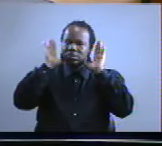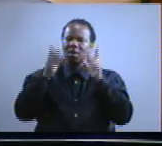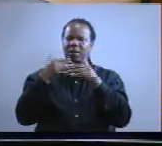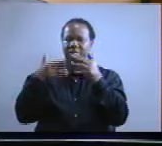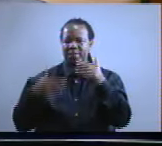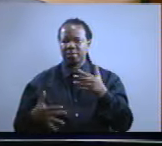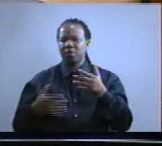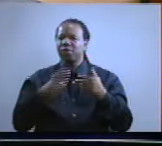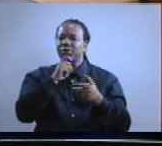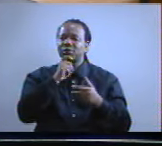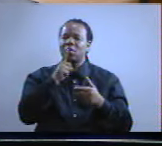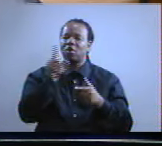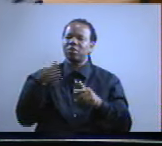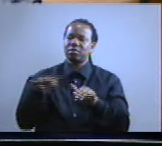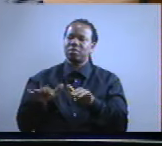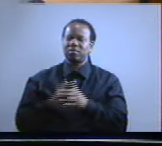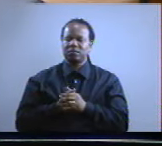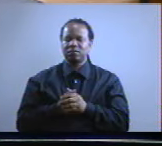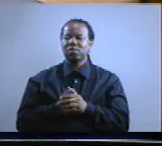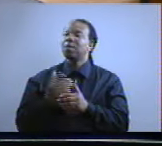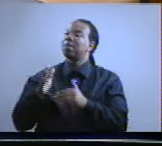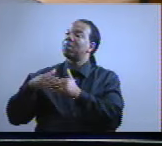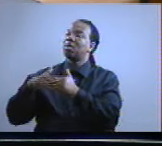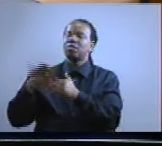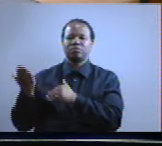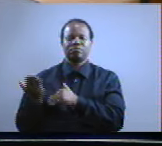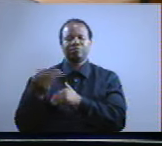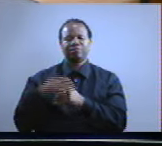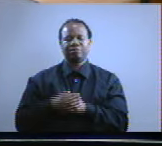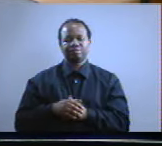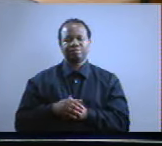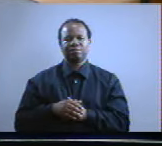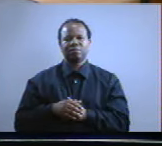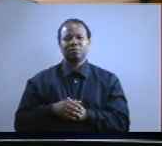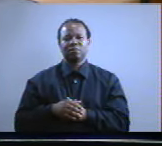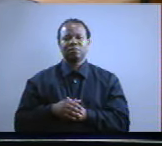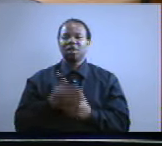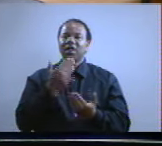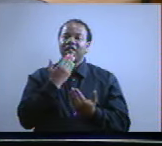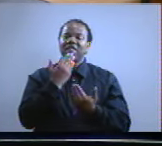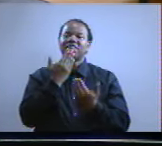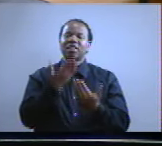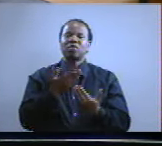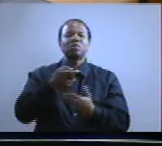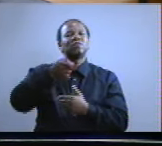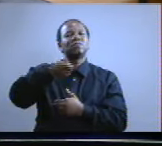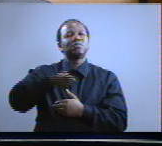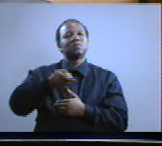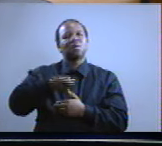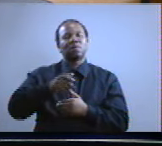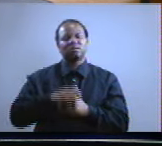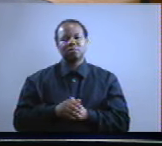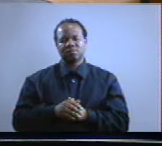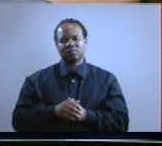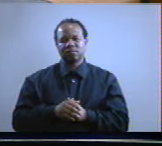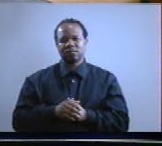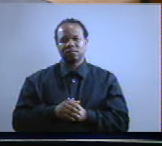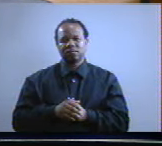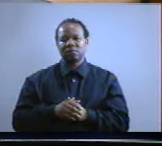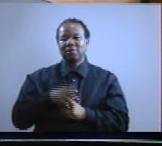other member wish to give notice of a motion? Honourable member. Thank you, Honourable Speaker. I hereby move on behalf